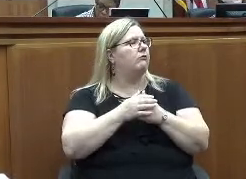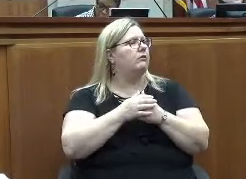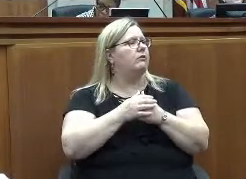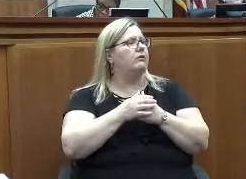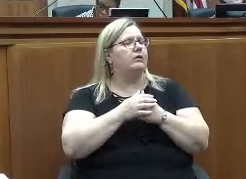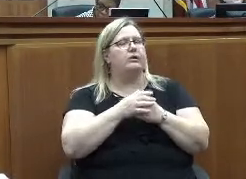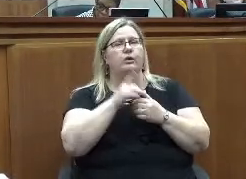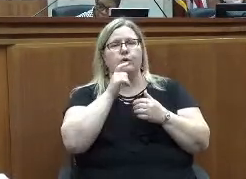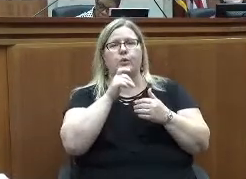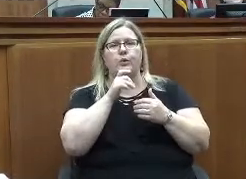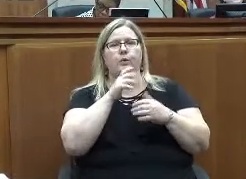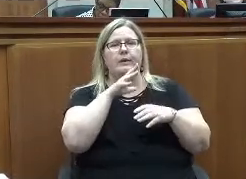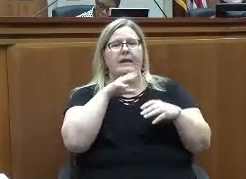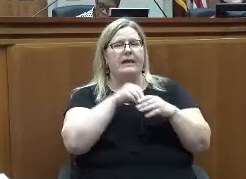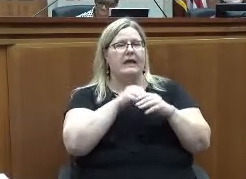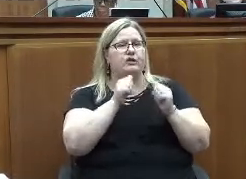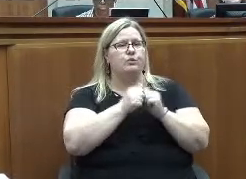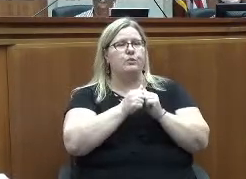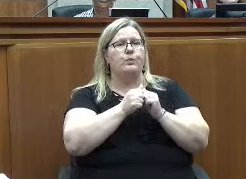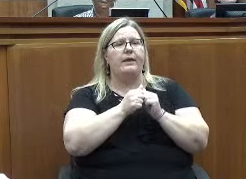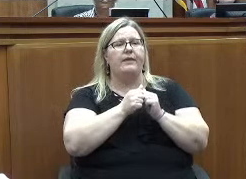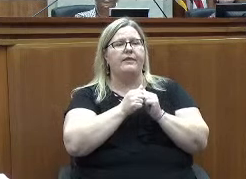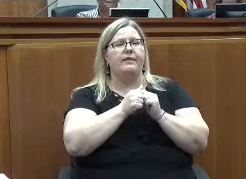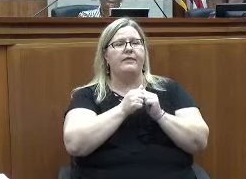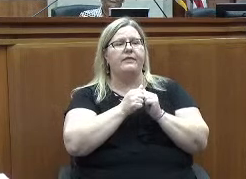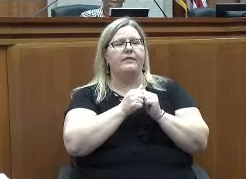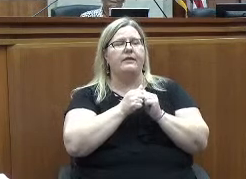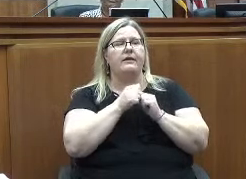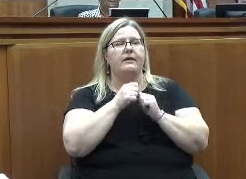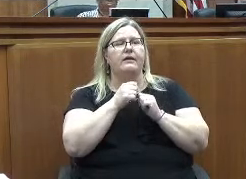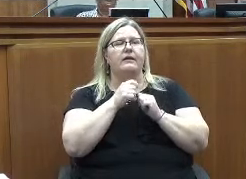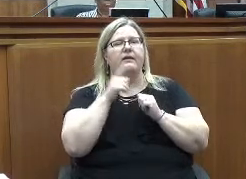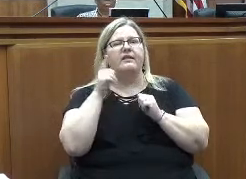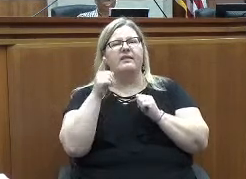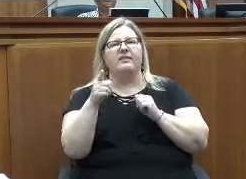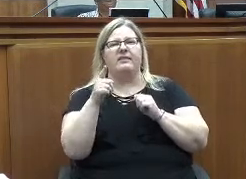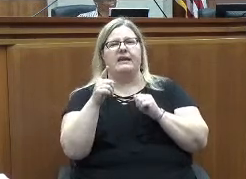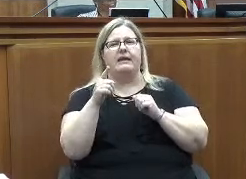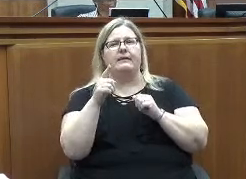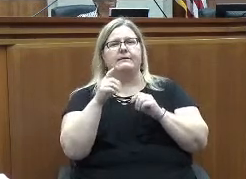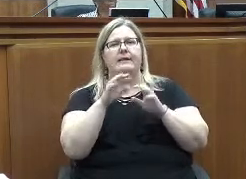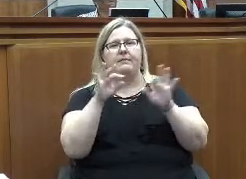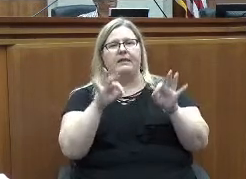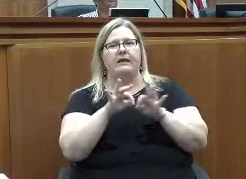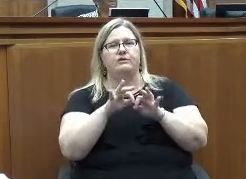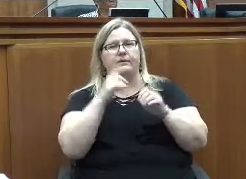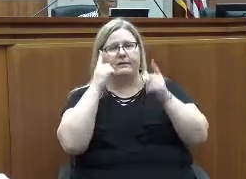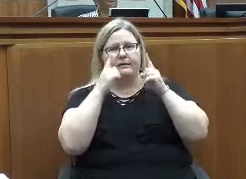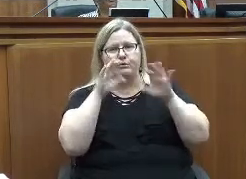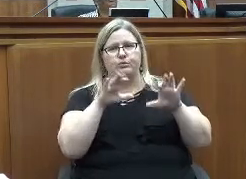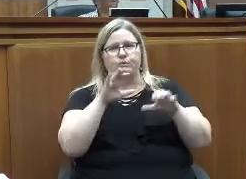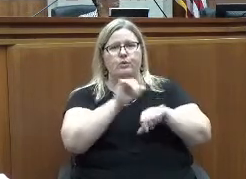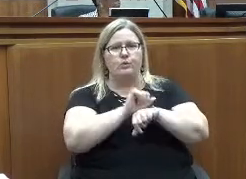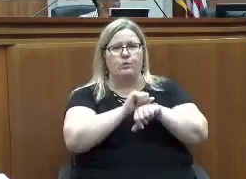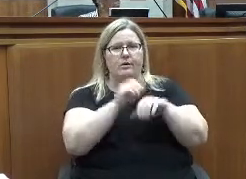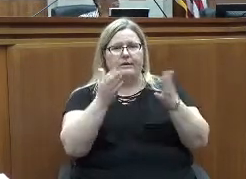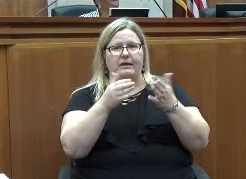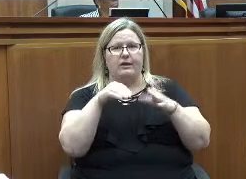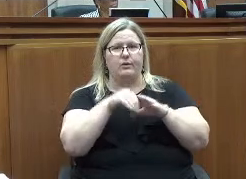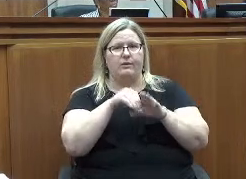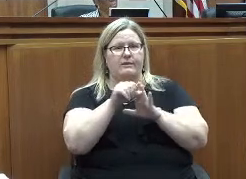engaged with these applications for considering doing work in the state of Louisiana. And it's a